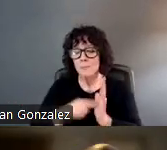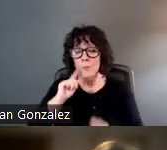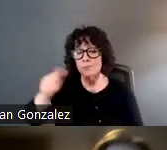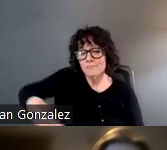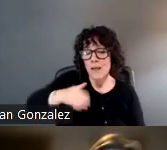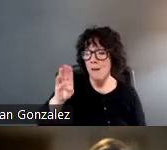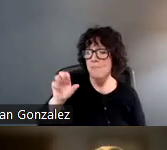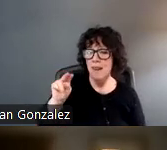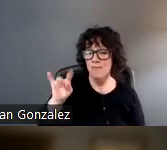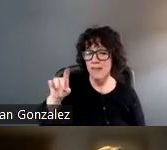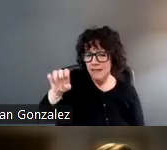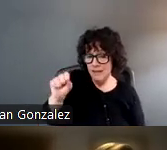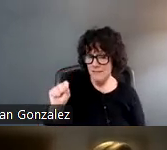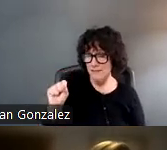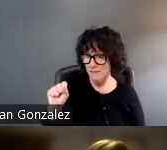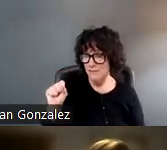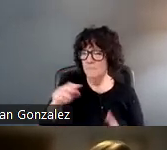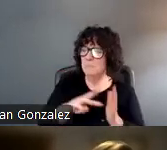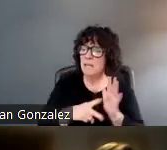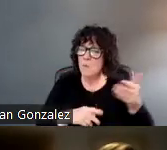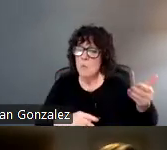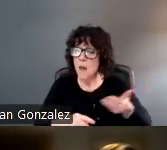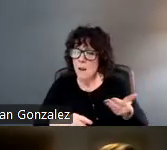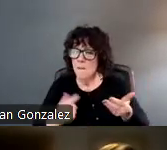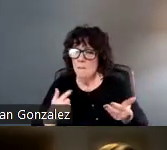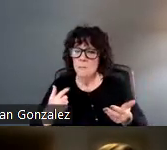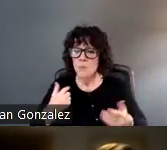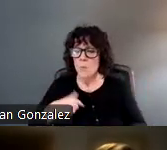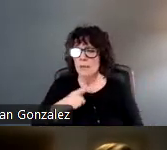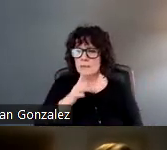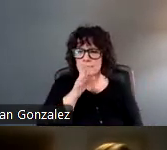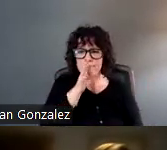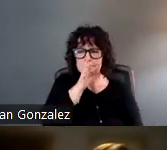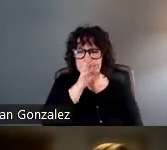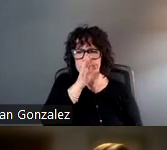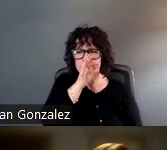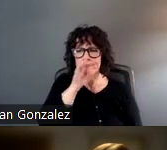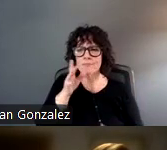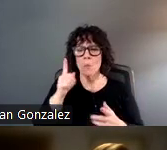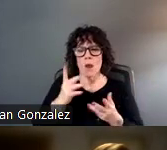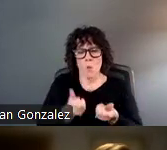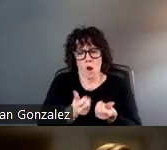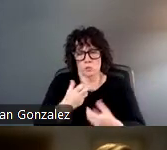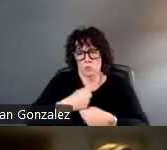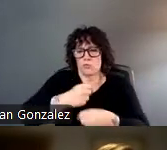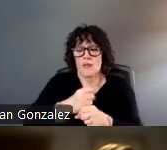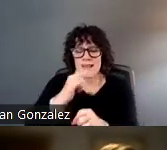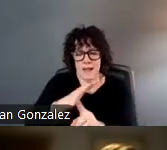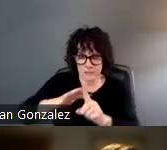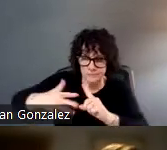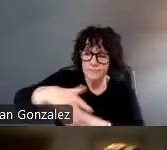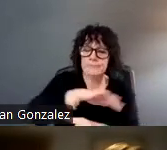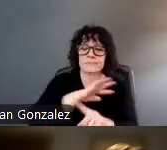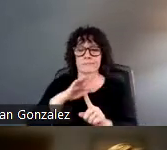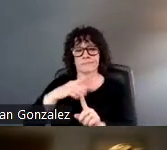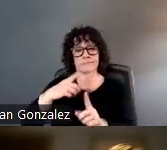This is not a pronunciation error, but an intentional effort to create inclusive spaces and avoid making assumptions about